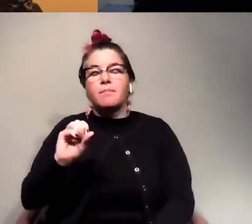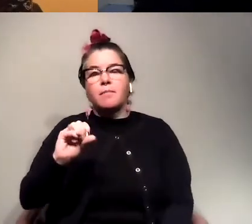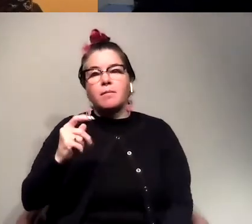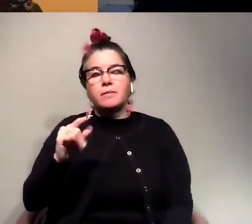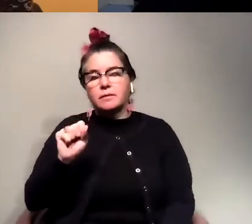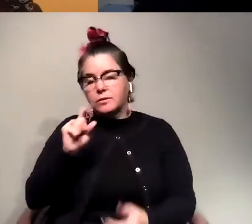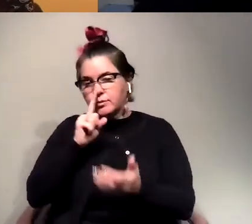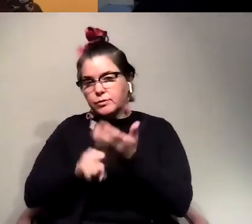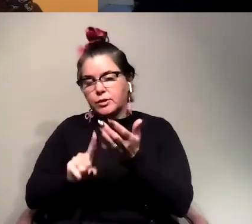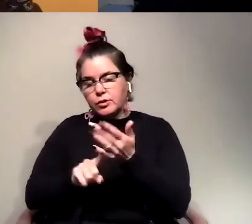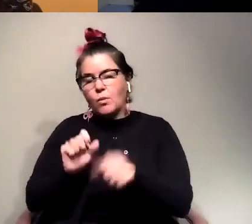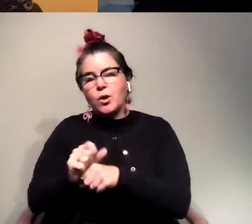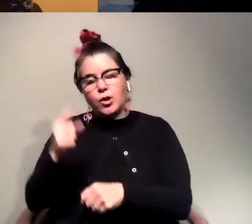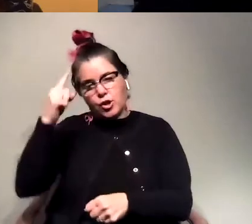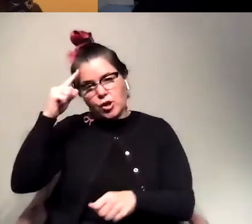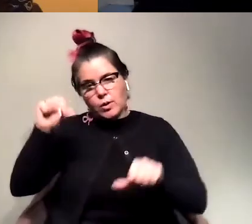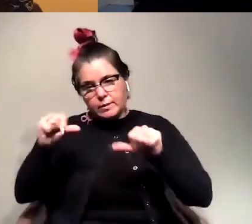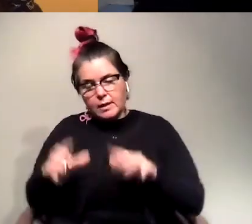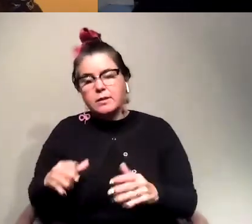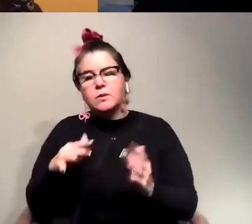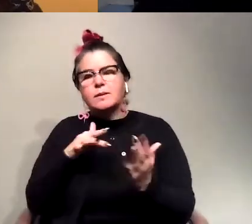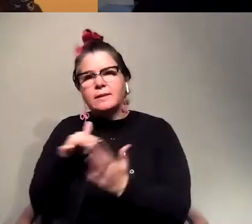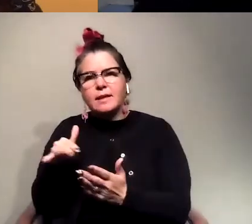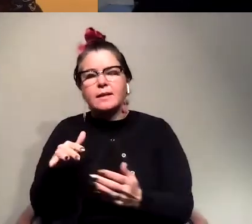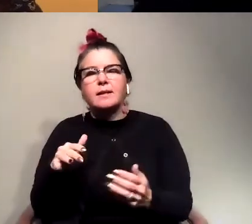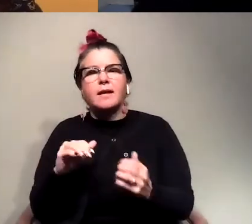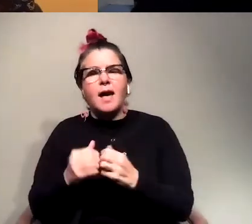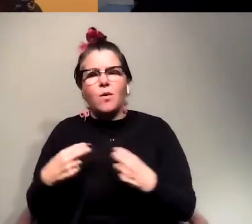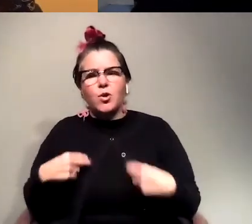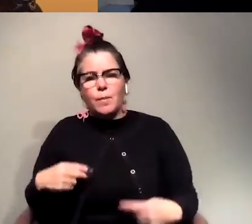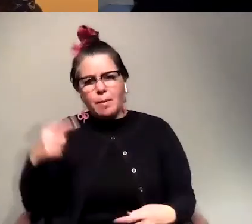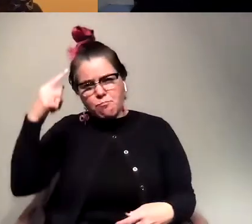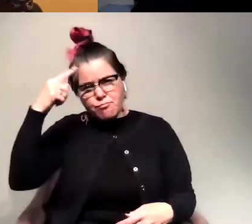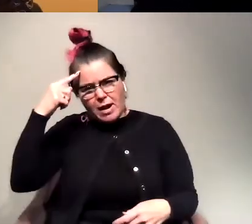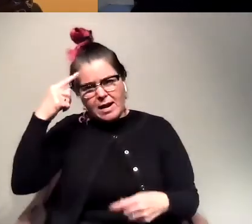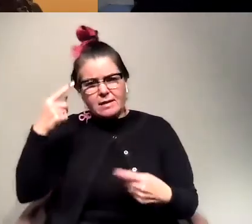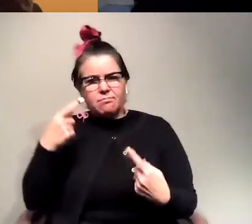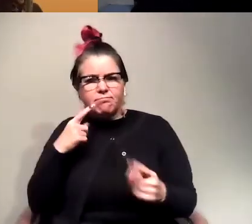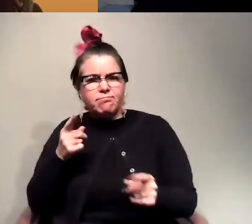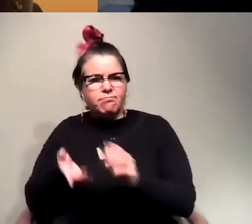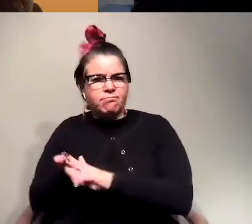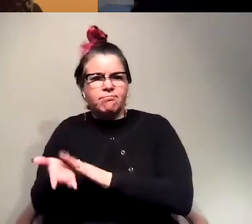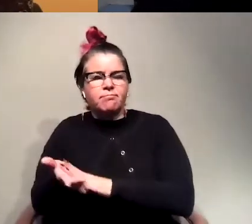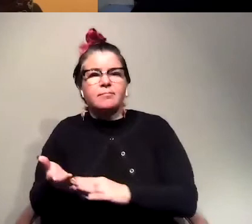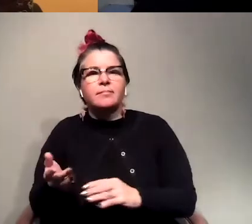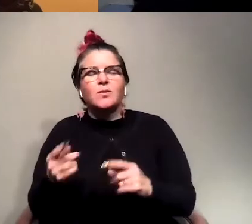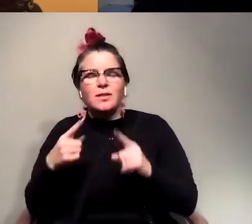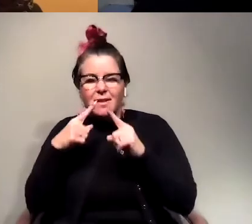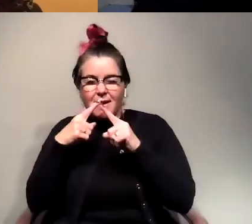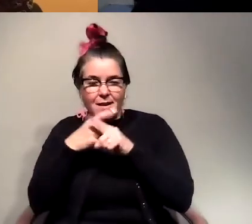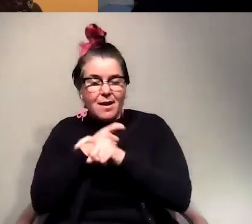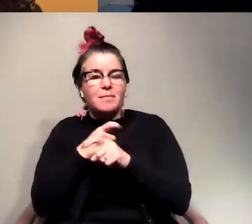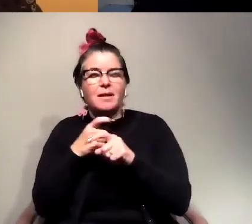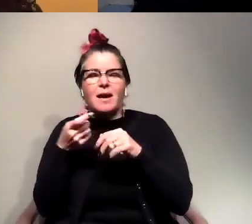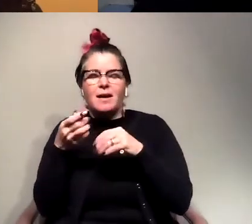work with neuroscientists who are trying to study the way human brains work. And there's all of this complexity to human